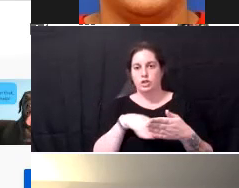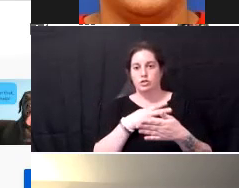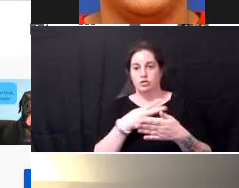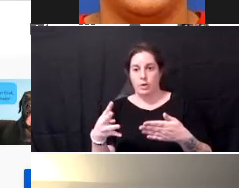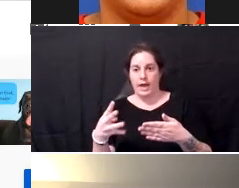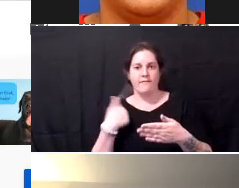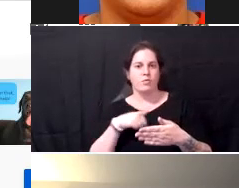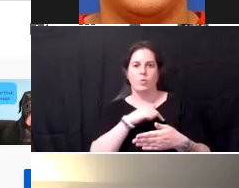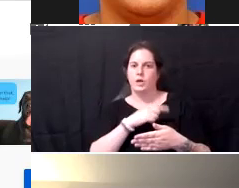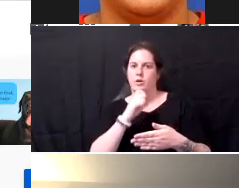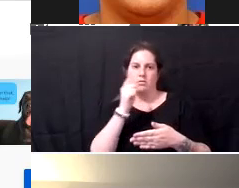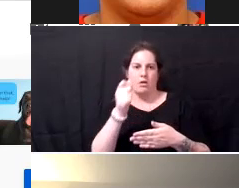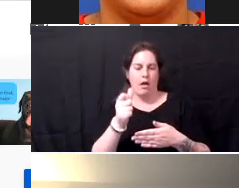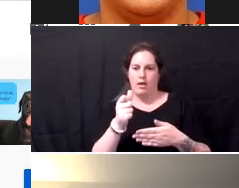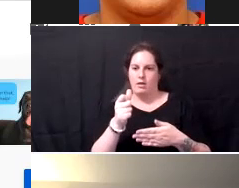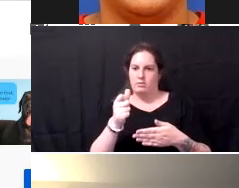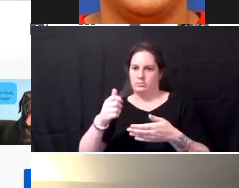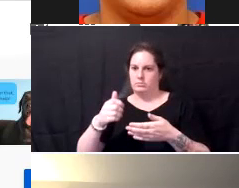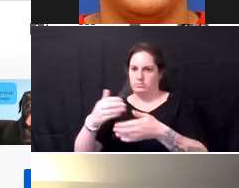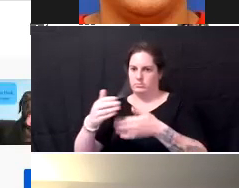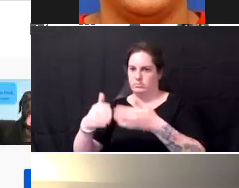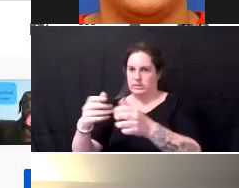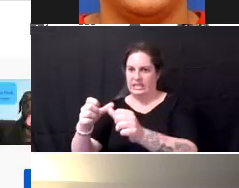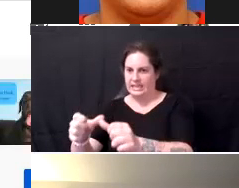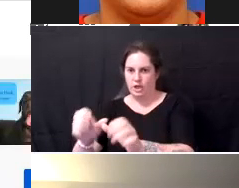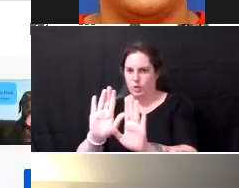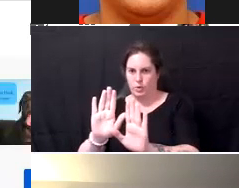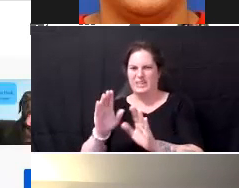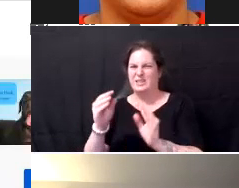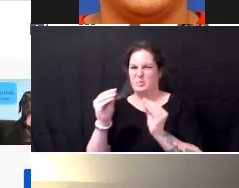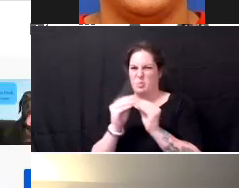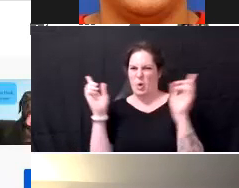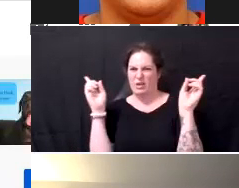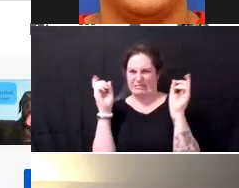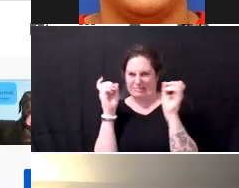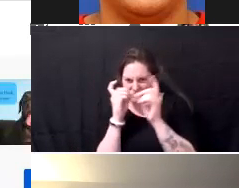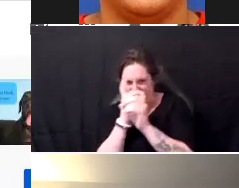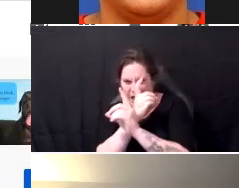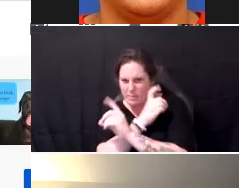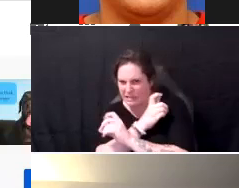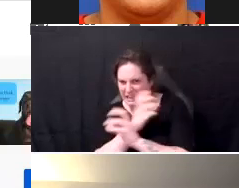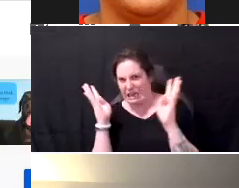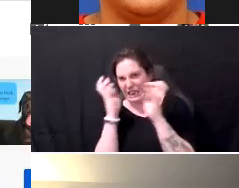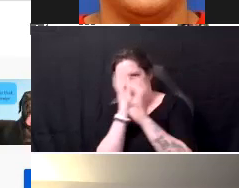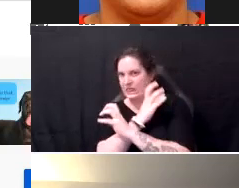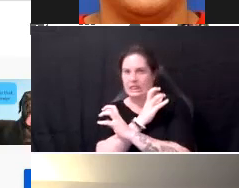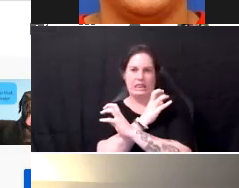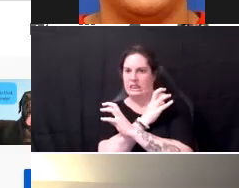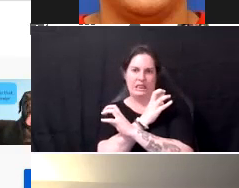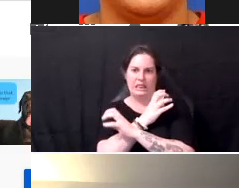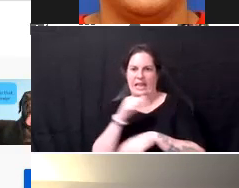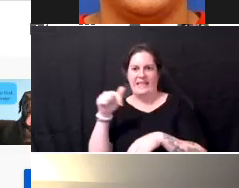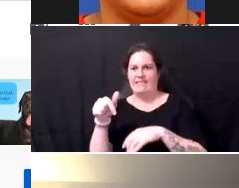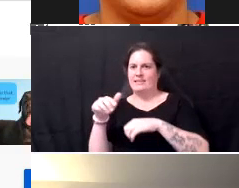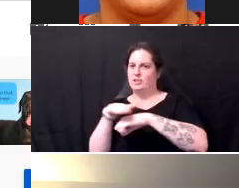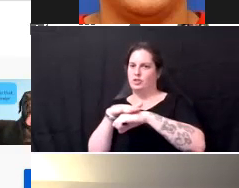do these values over here because that gets a little bit more complicated than I want you to have to deal with at this level